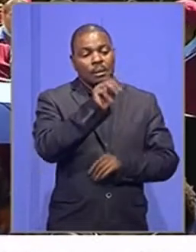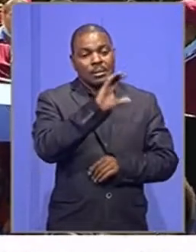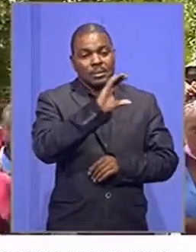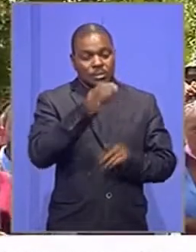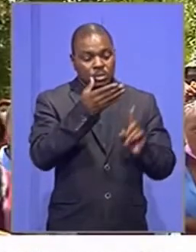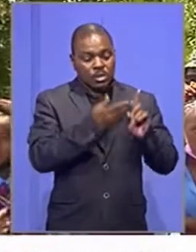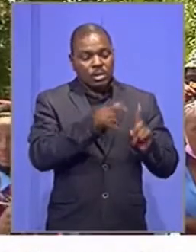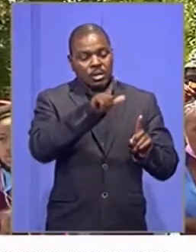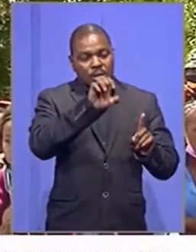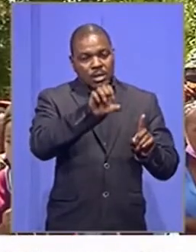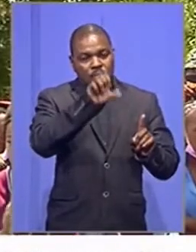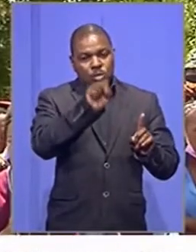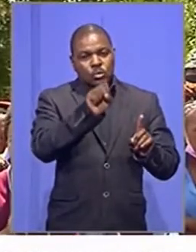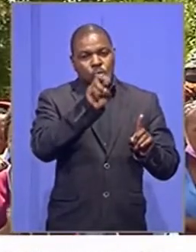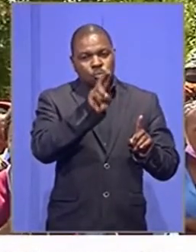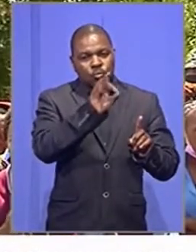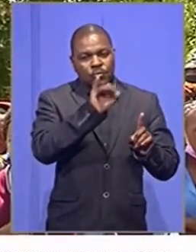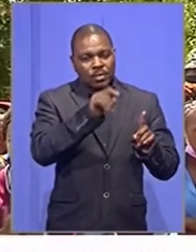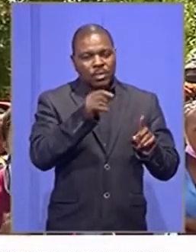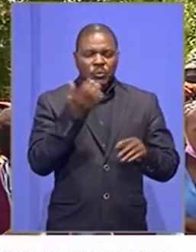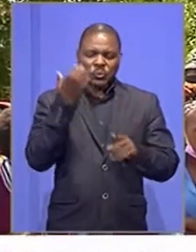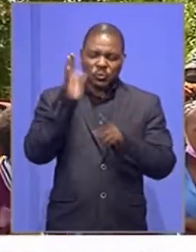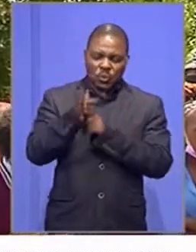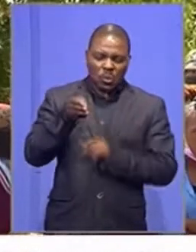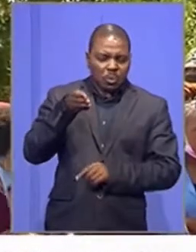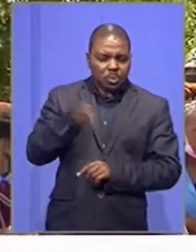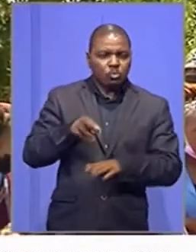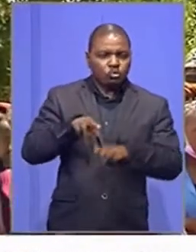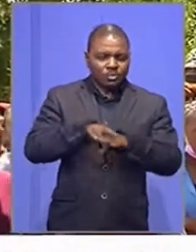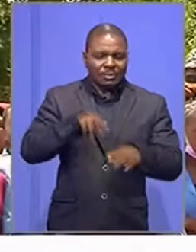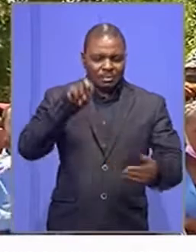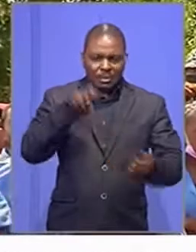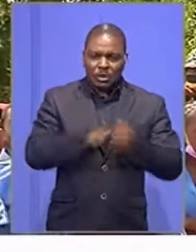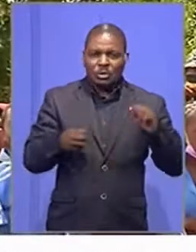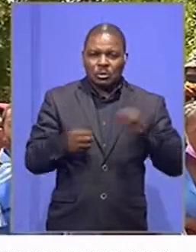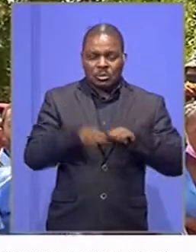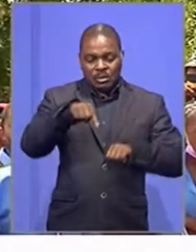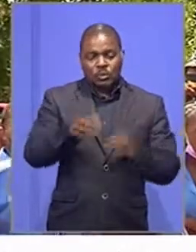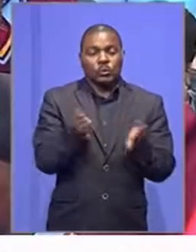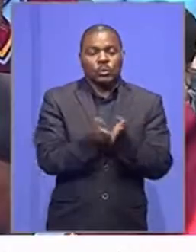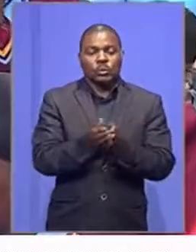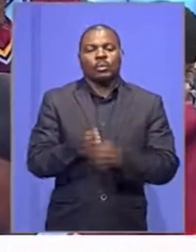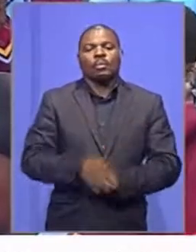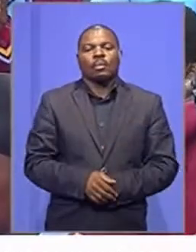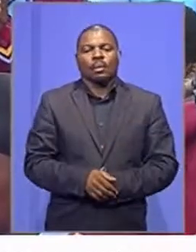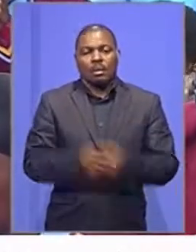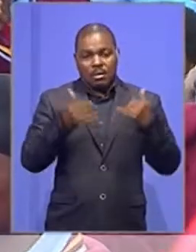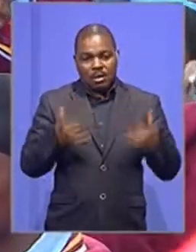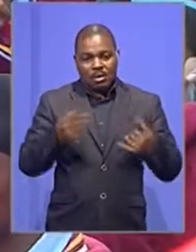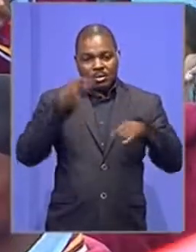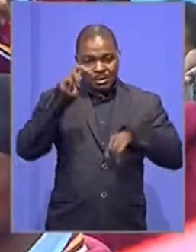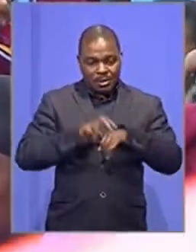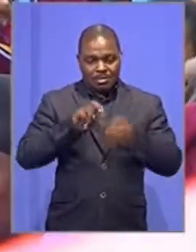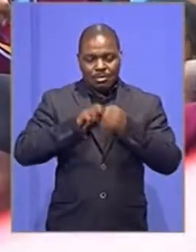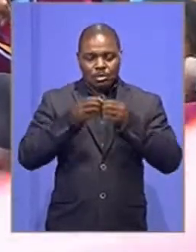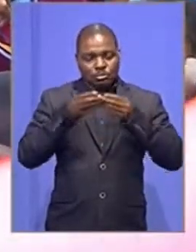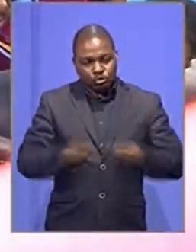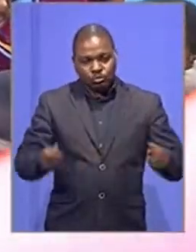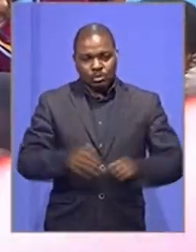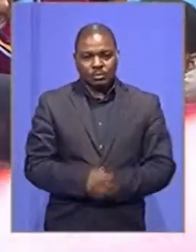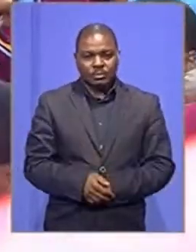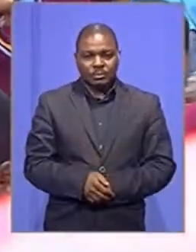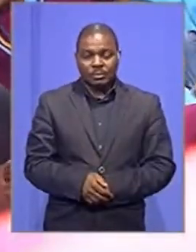re go bonela gabotse gore kgethollo ya semorafe ke tlhoba boroko ka sekolong se go nyakega tharollo. They might